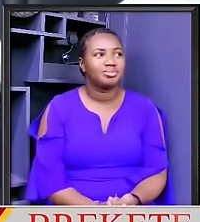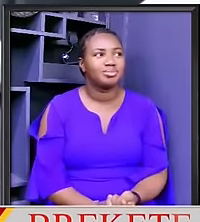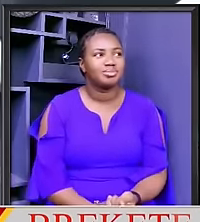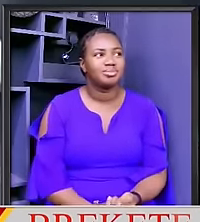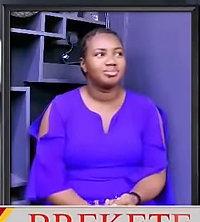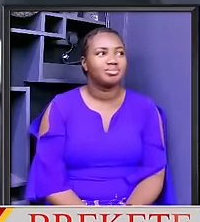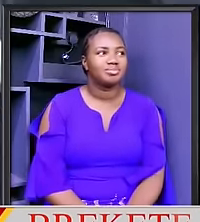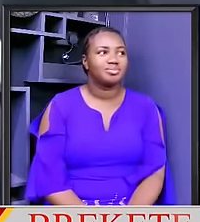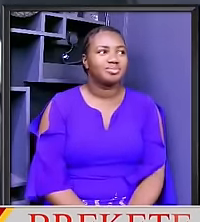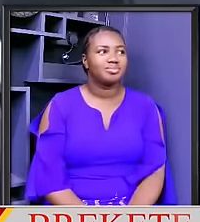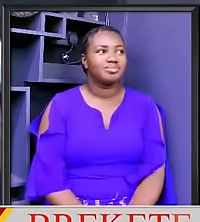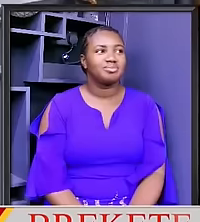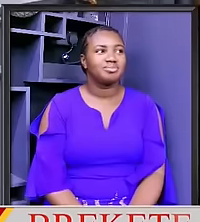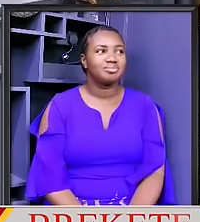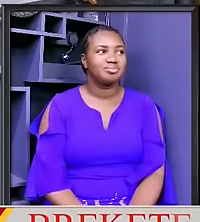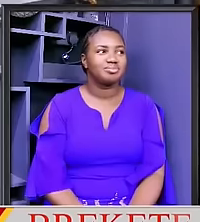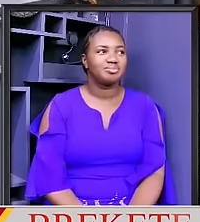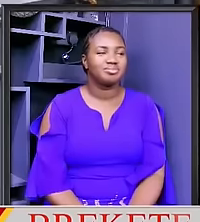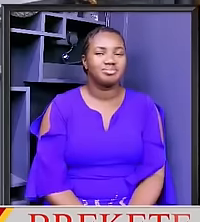Hey.